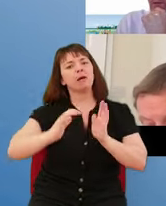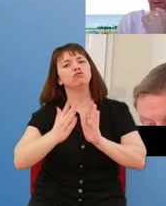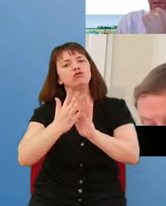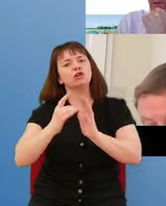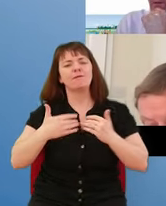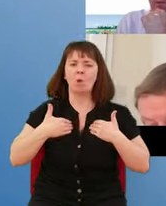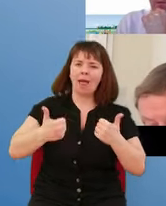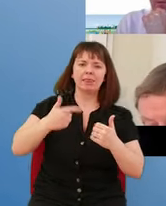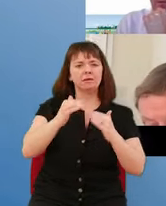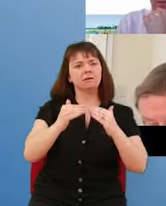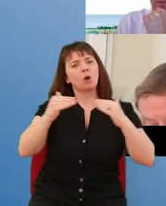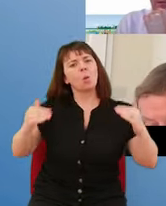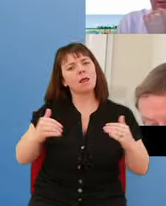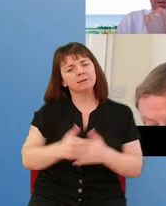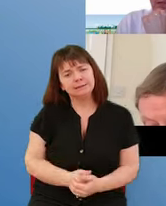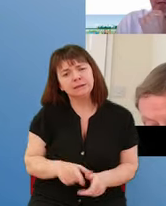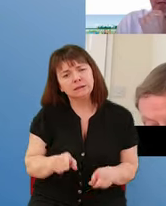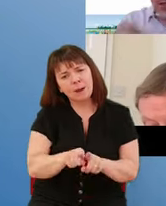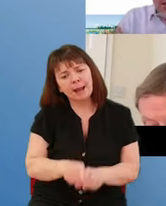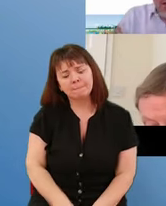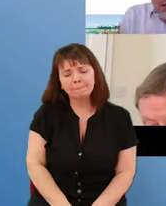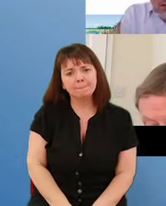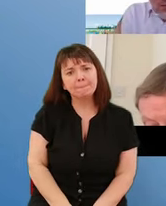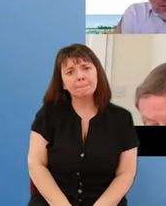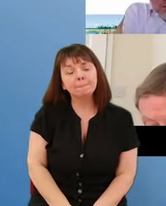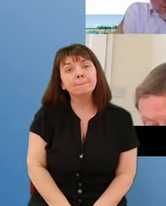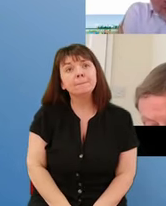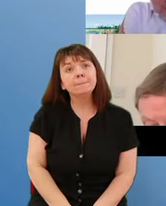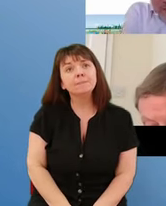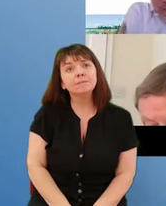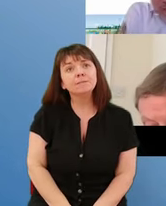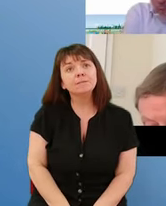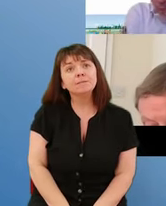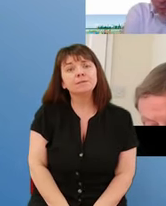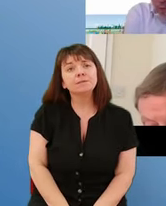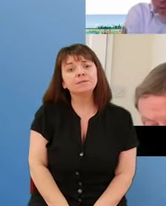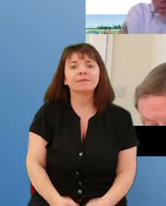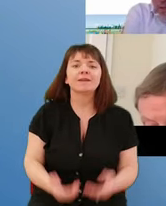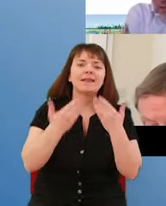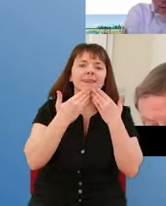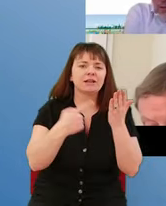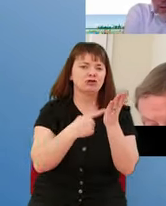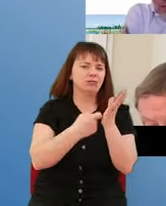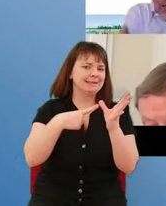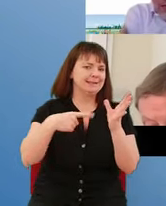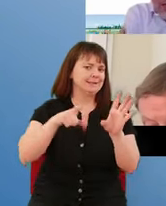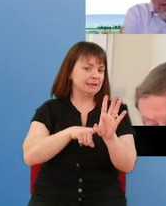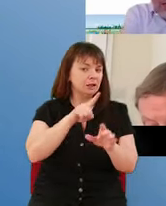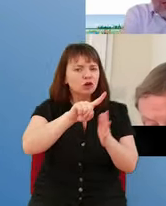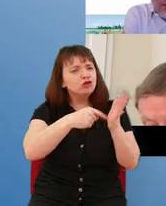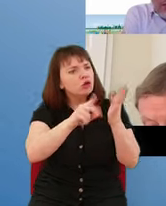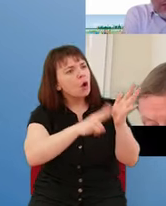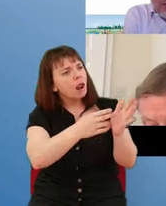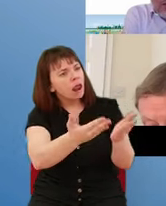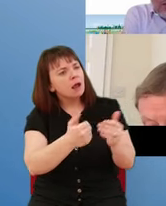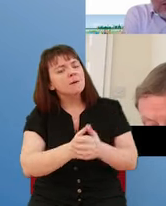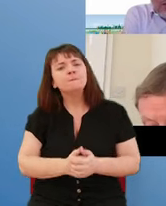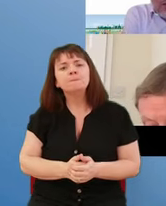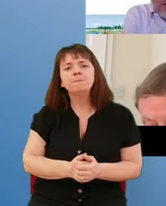Thanks, Tracy. John? Just like to support what Tracy said there, I know clearly this is a